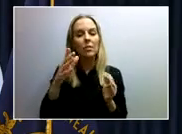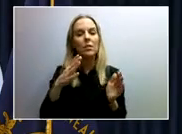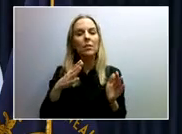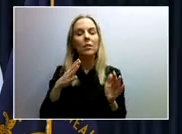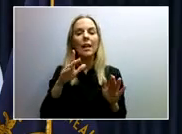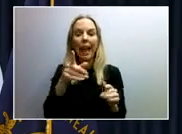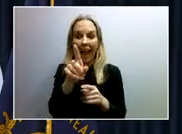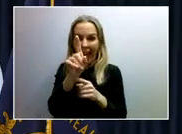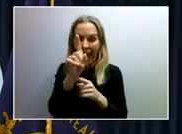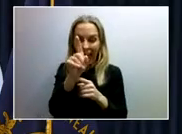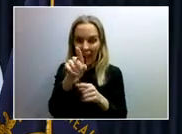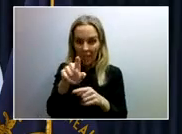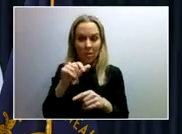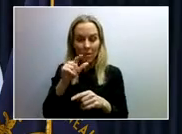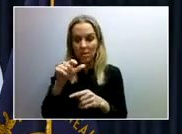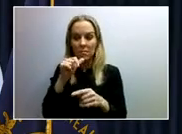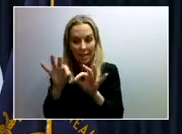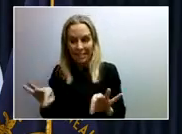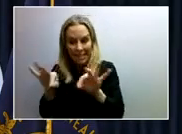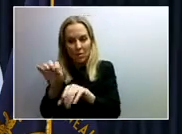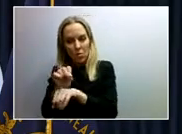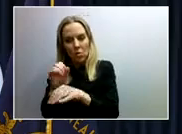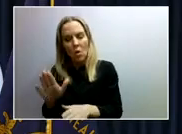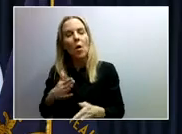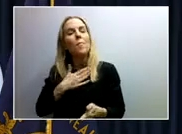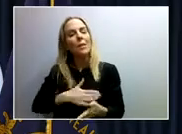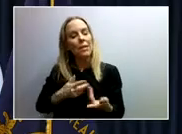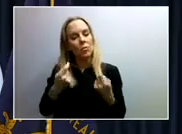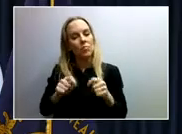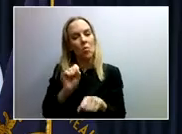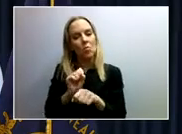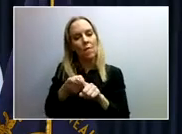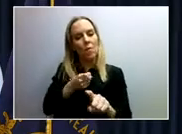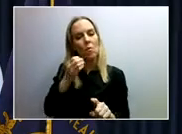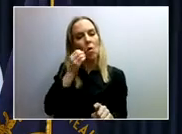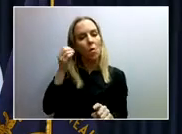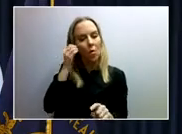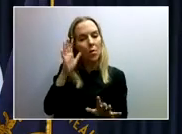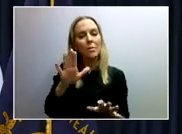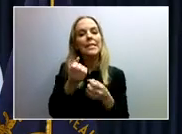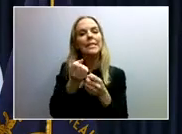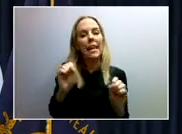an essential worker, try to work from home. Be safe. The